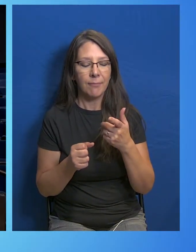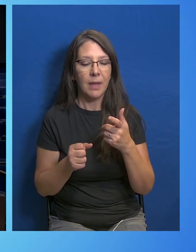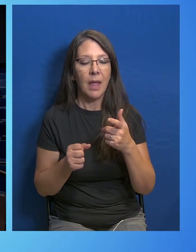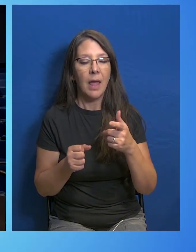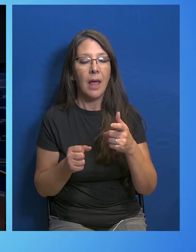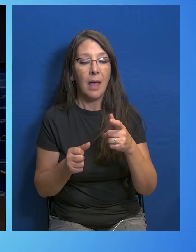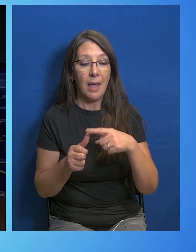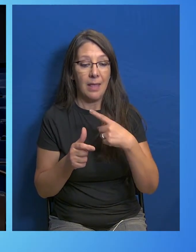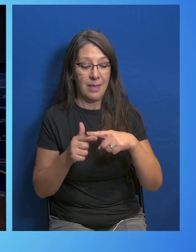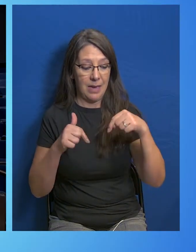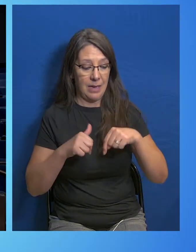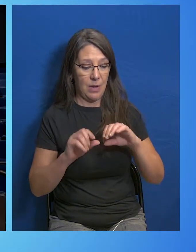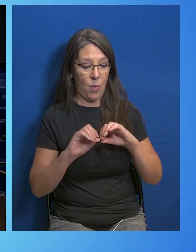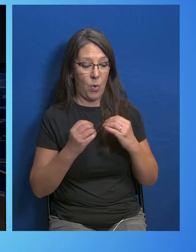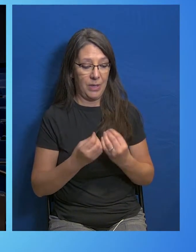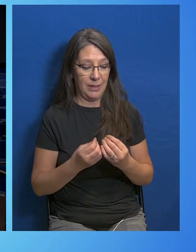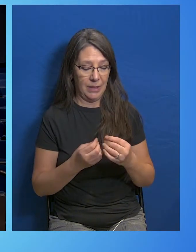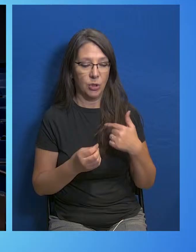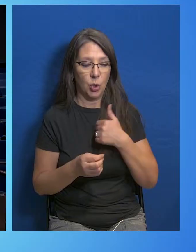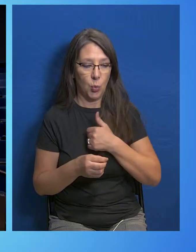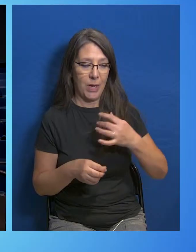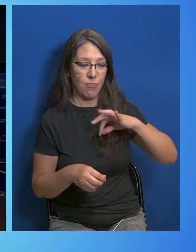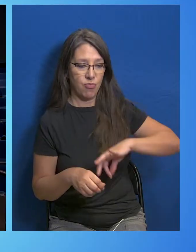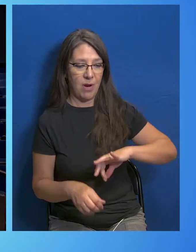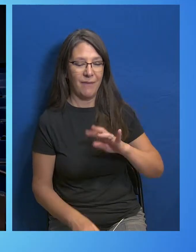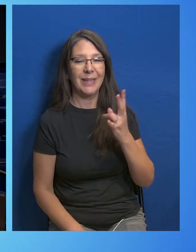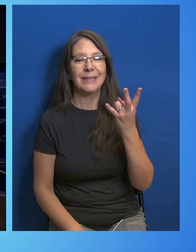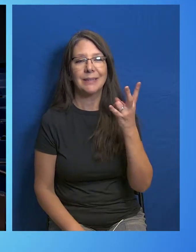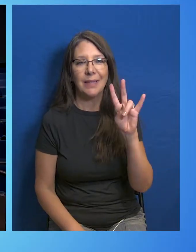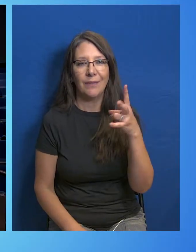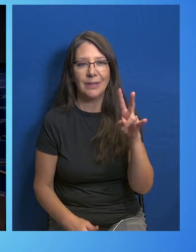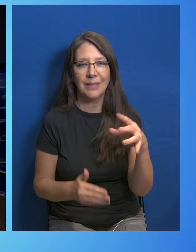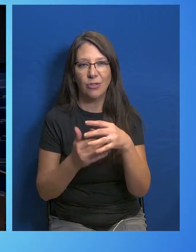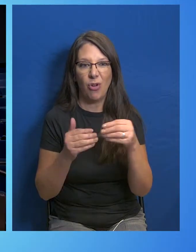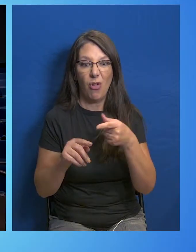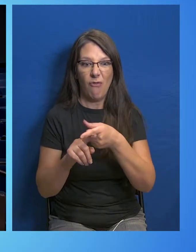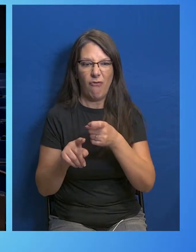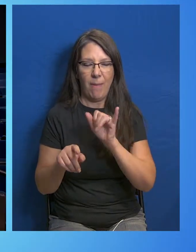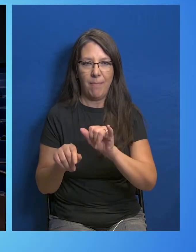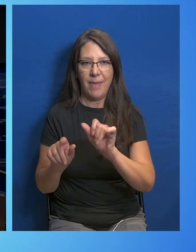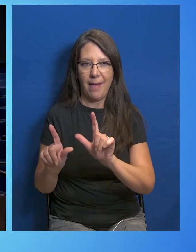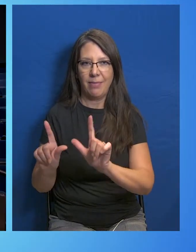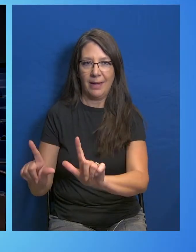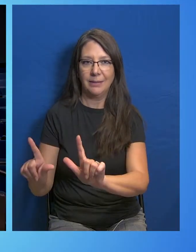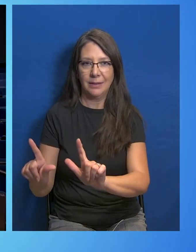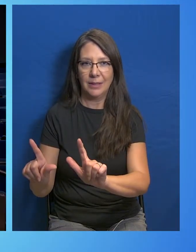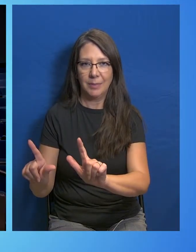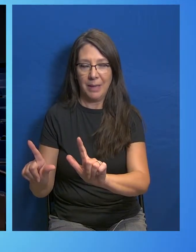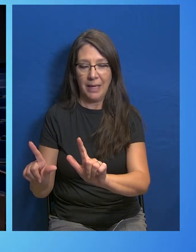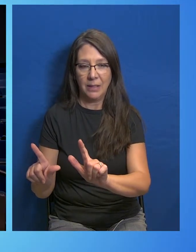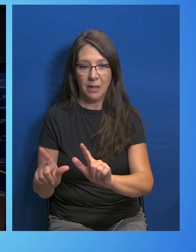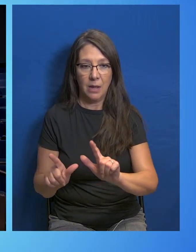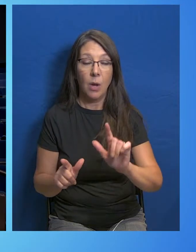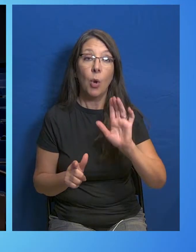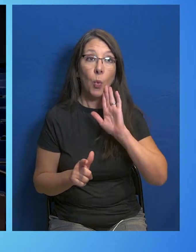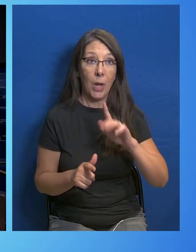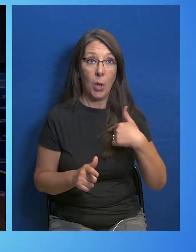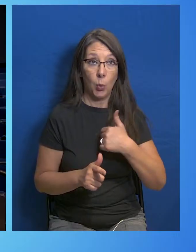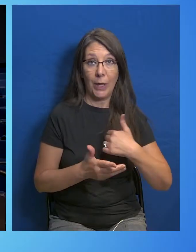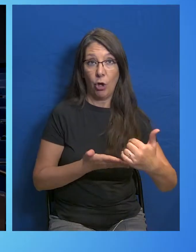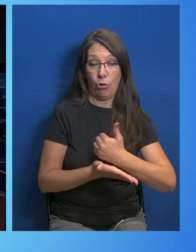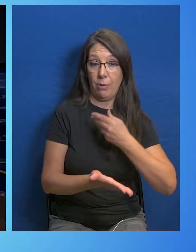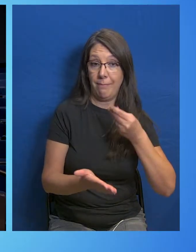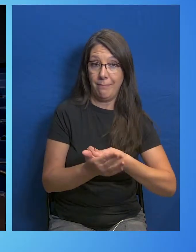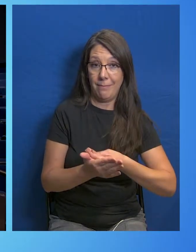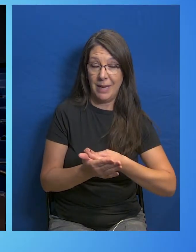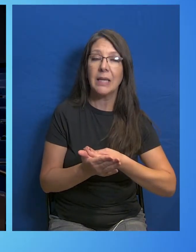receive $17 every year from that license plate. So will it generate revenue?